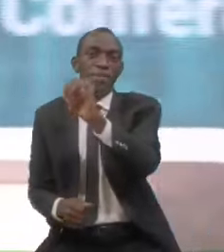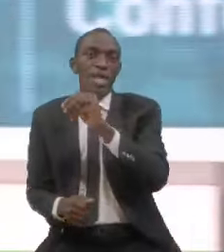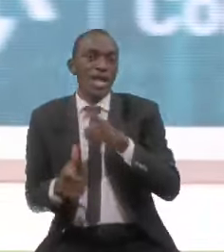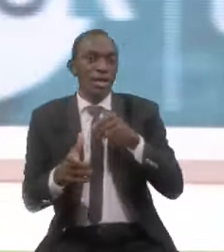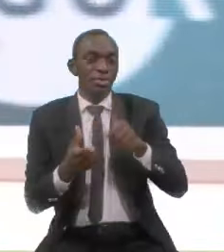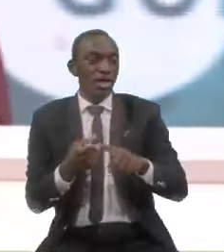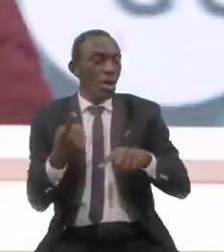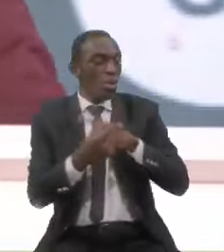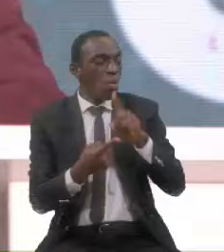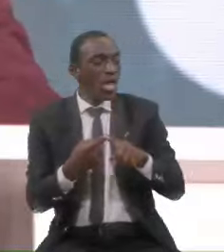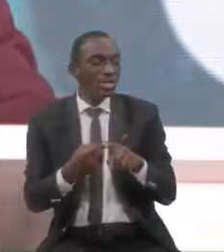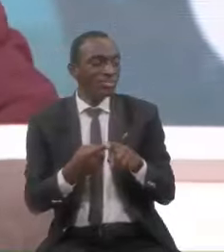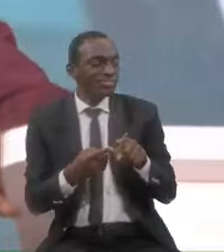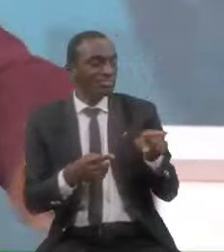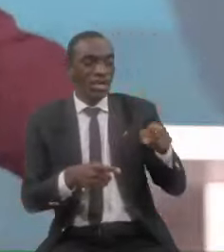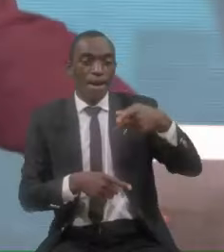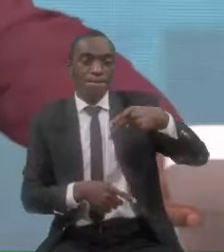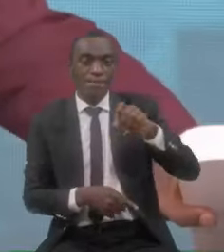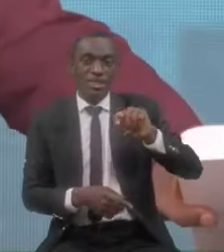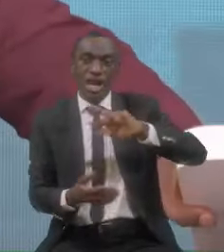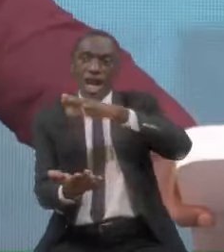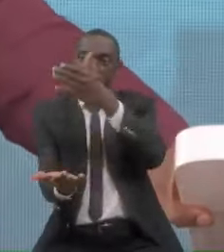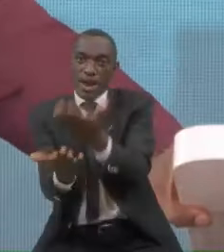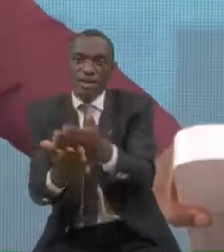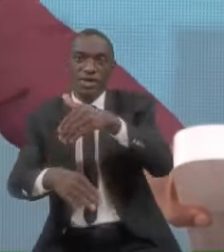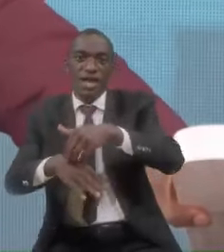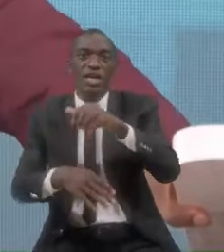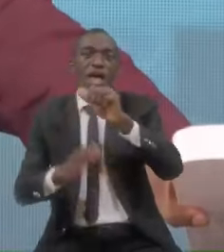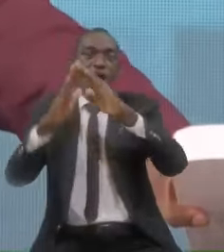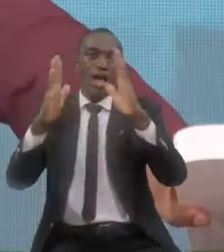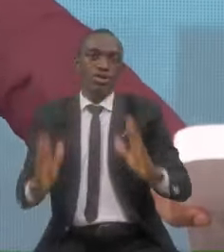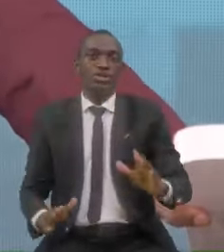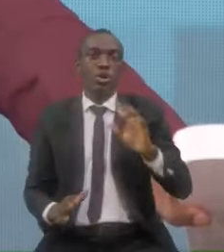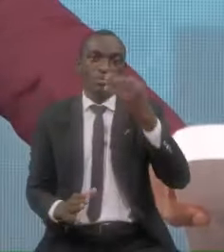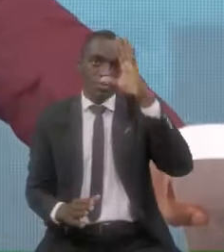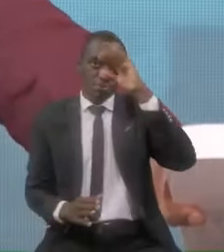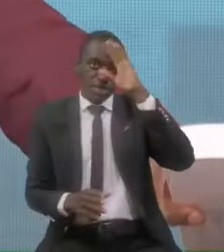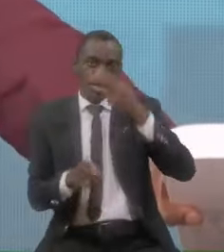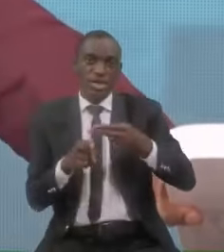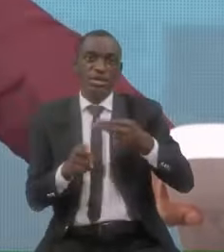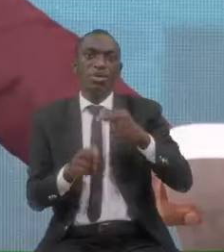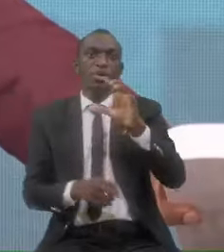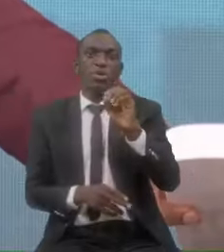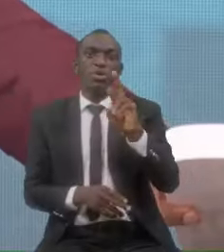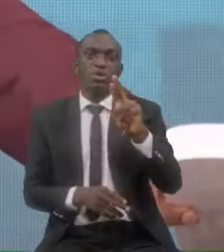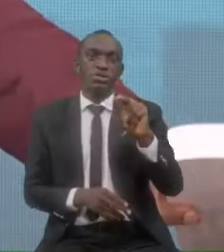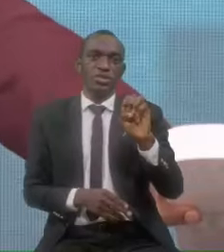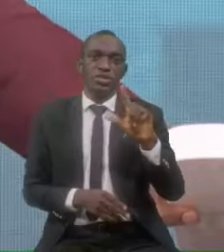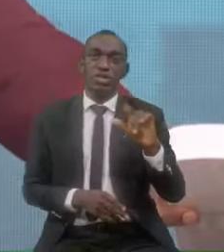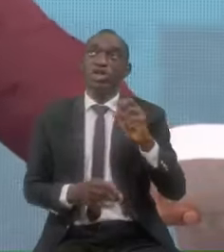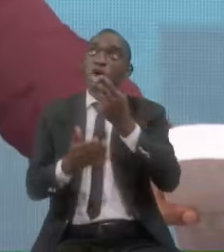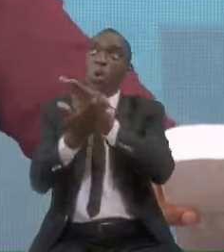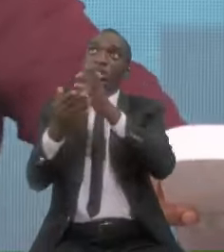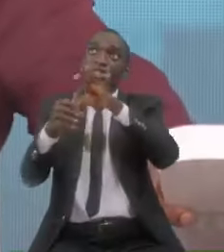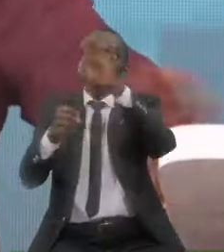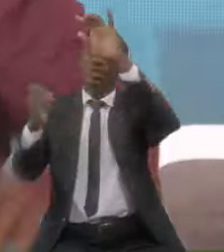the house of Cornelius, the Holy Ghost came on them as on us at the beginning. And he